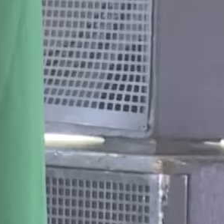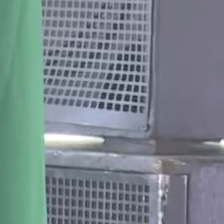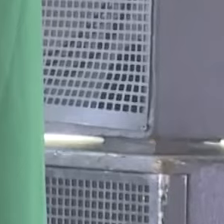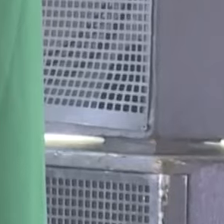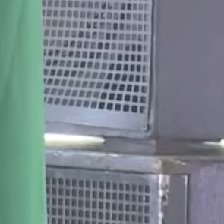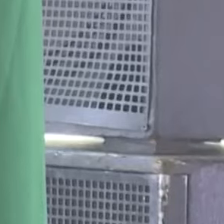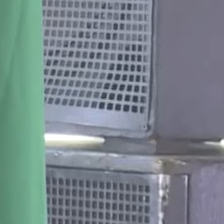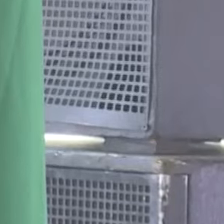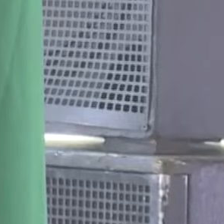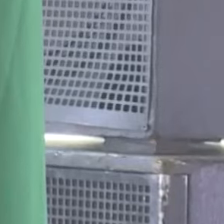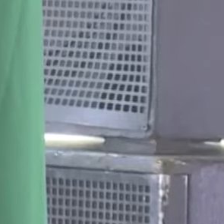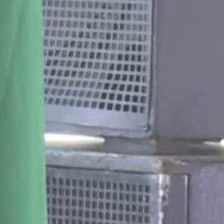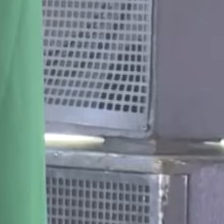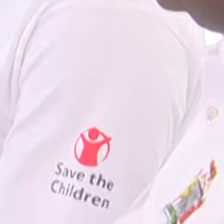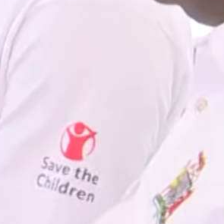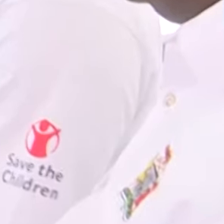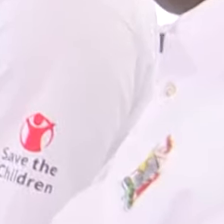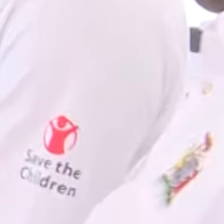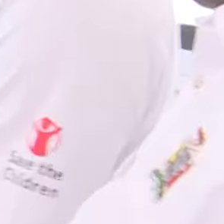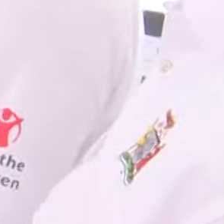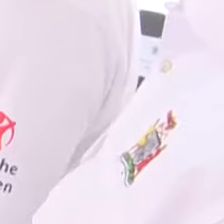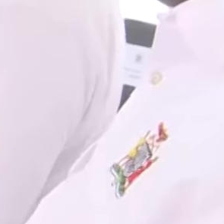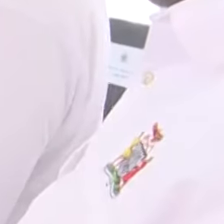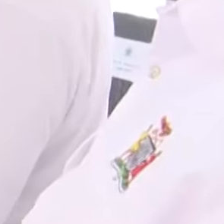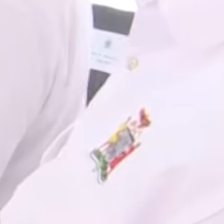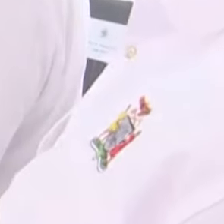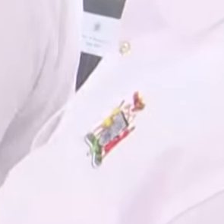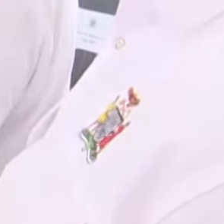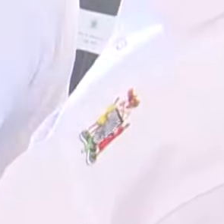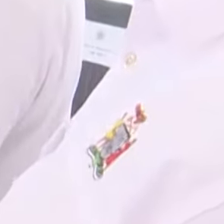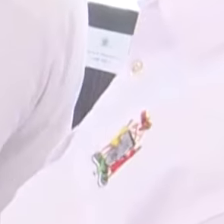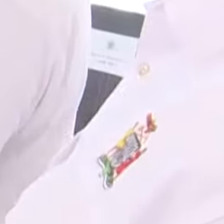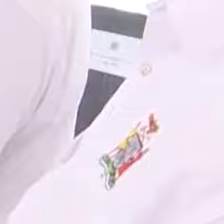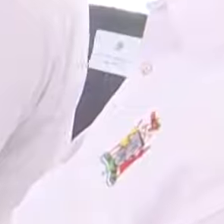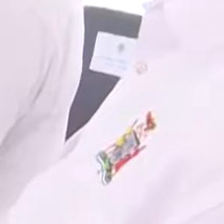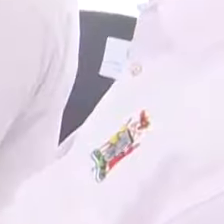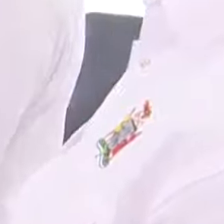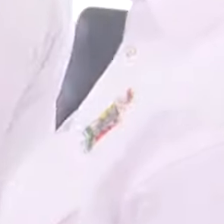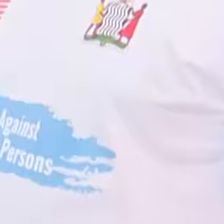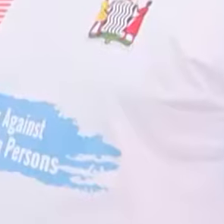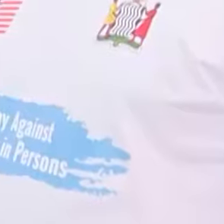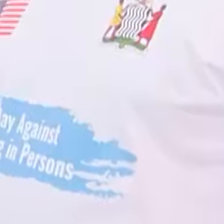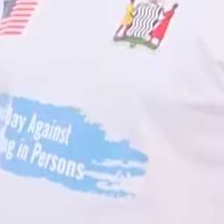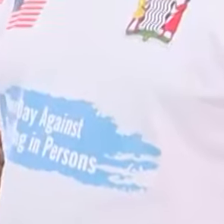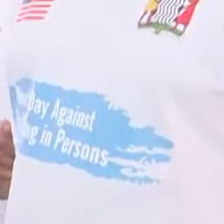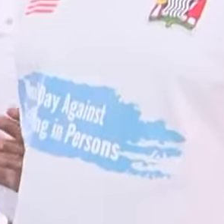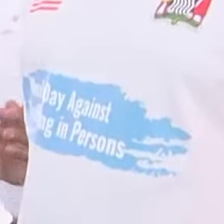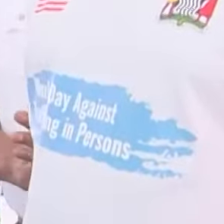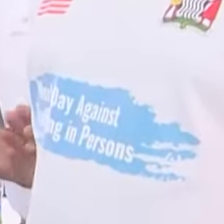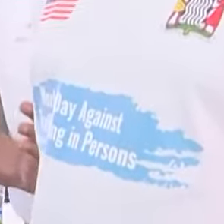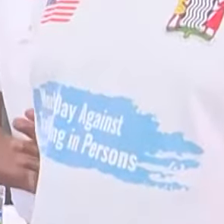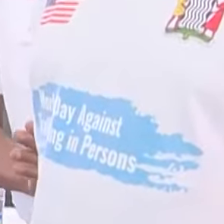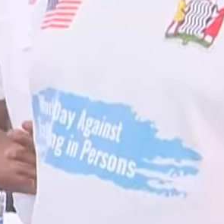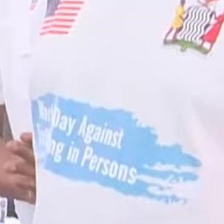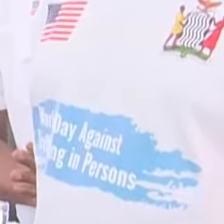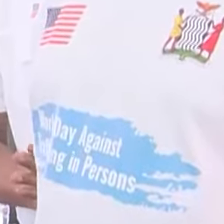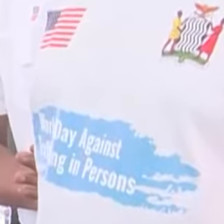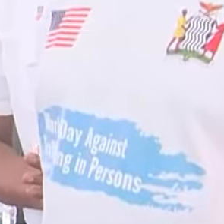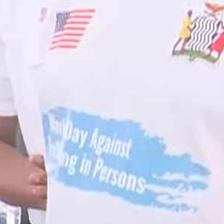activities, and organ removal. The International Organization for Migration shared the operating guide to assist all law enforcement